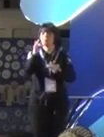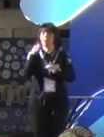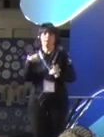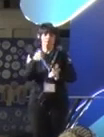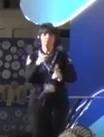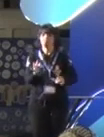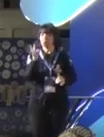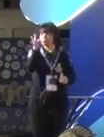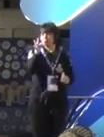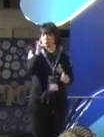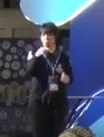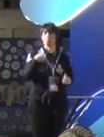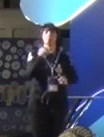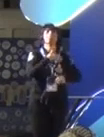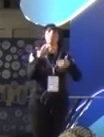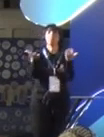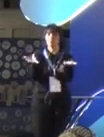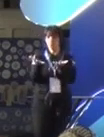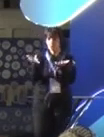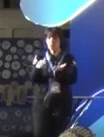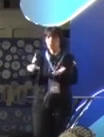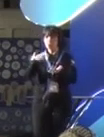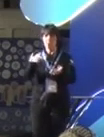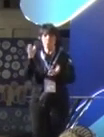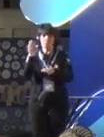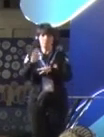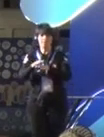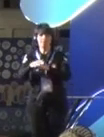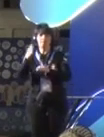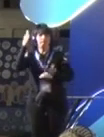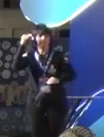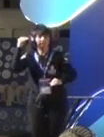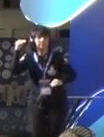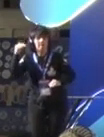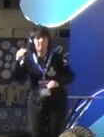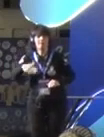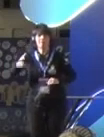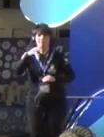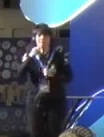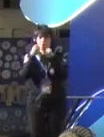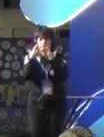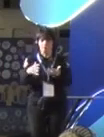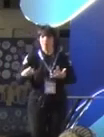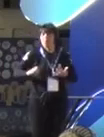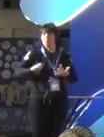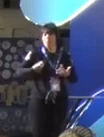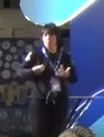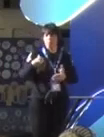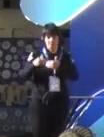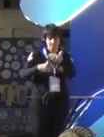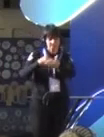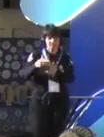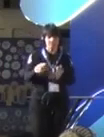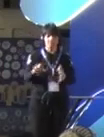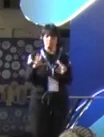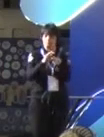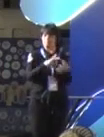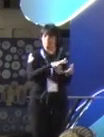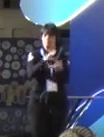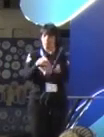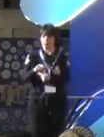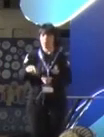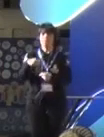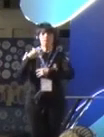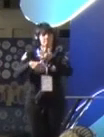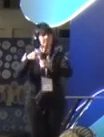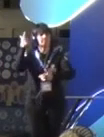you to be hugely successful and we want you to engage with the world so that you can help